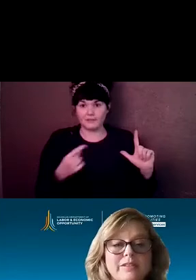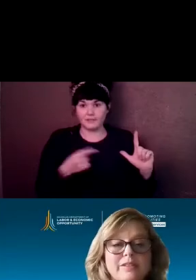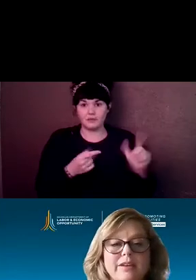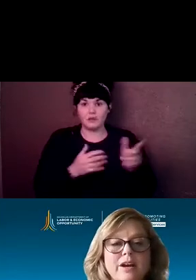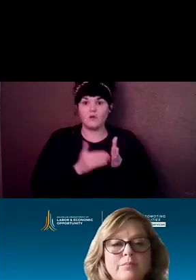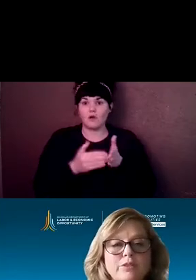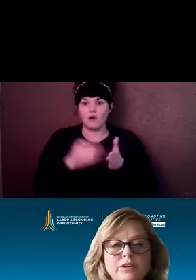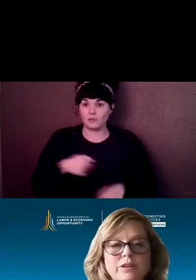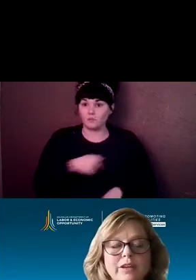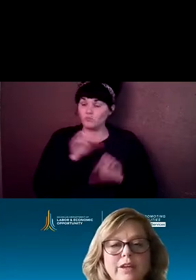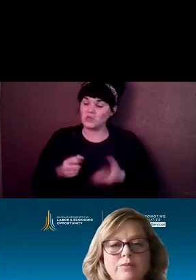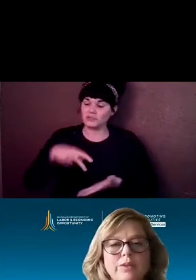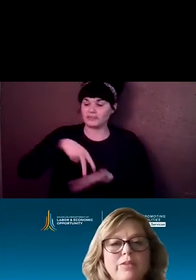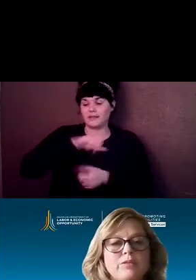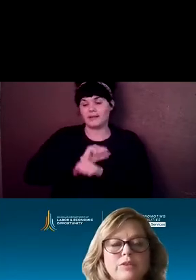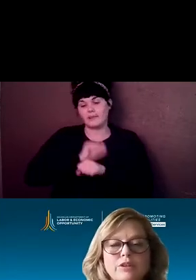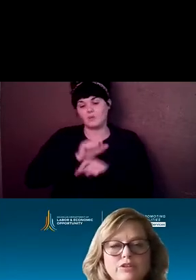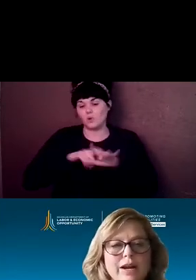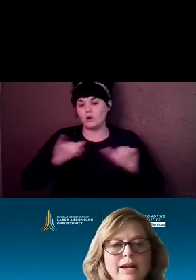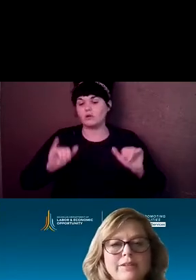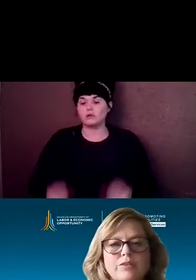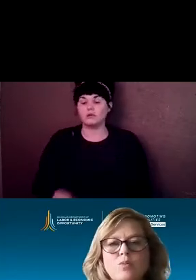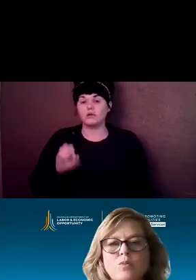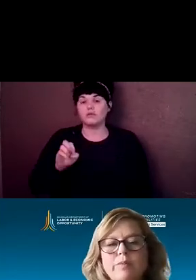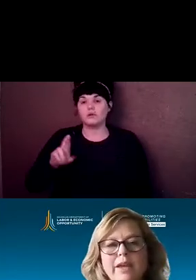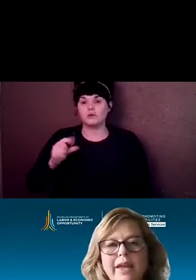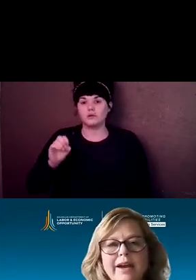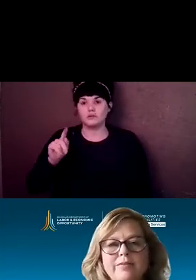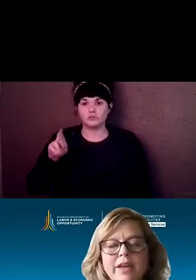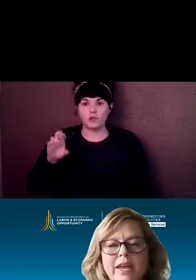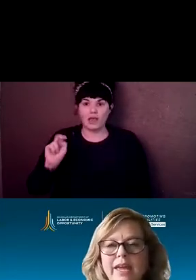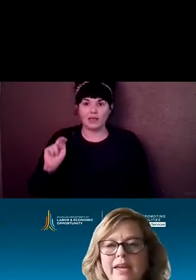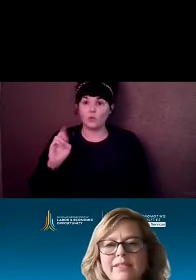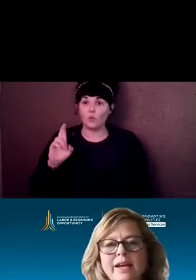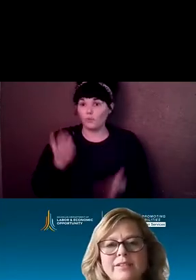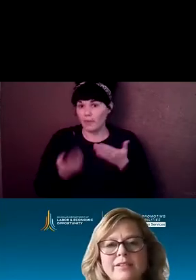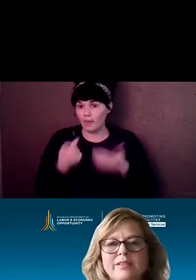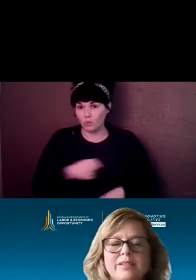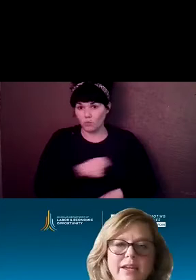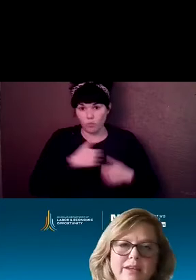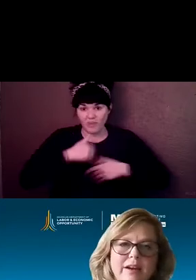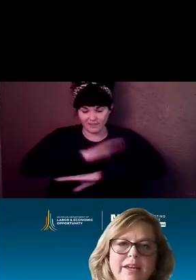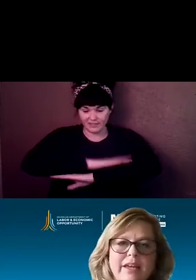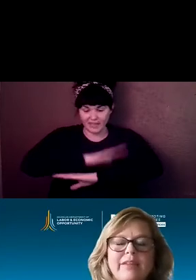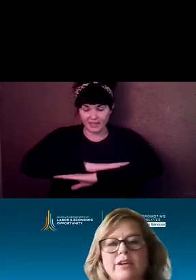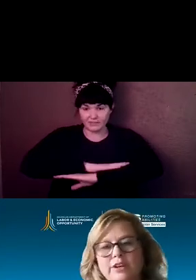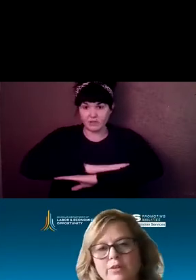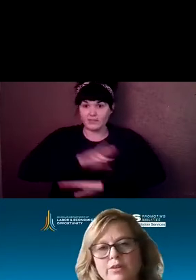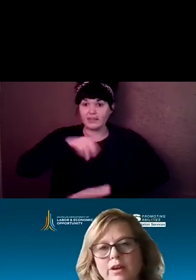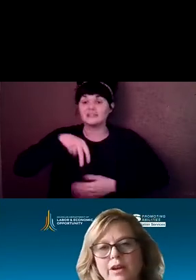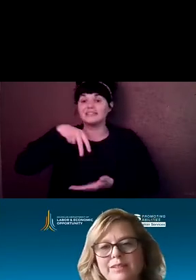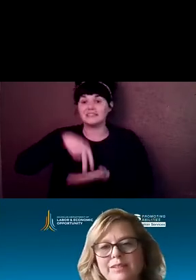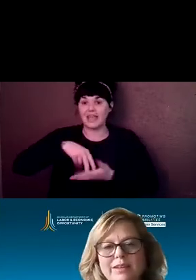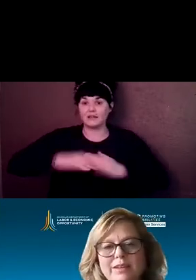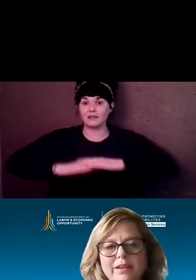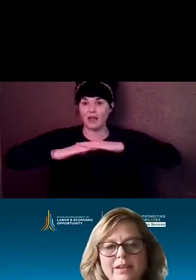can stand up to work with those Ergotrons, or we may have a desk that's a standing height and then our computer